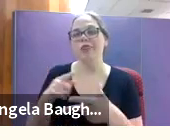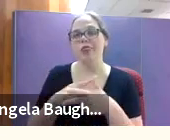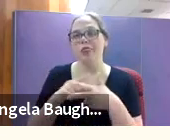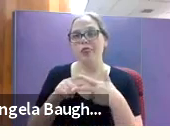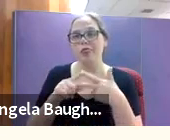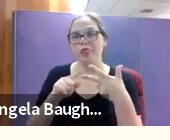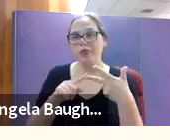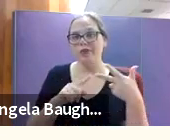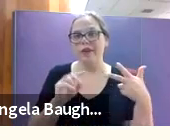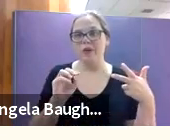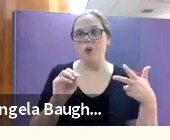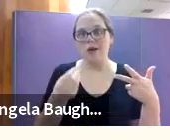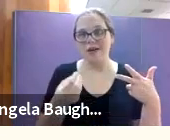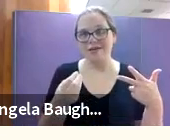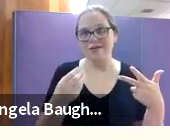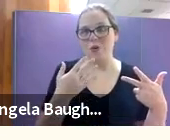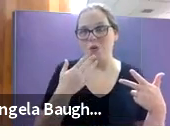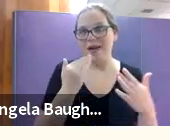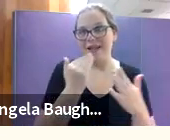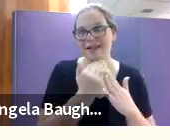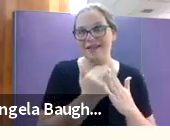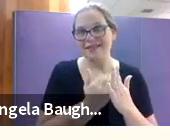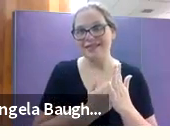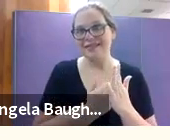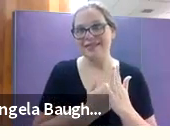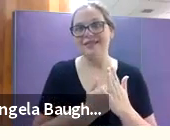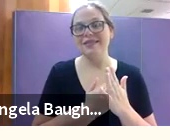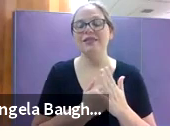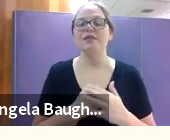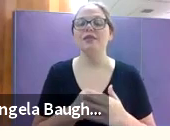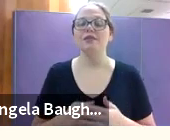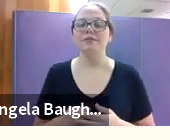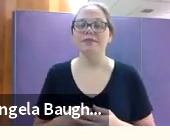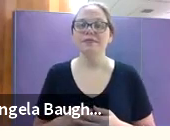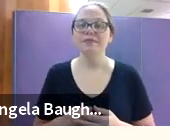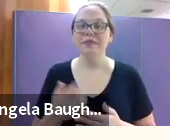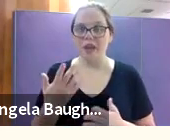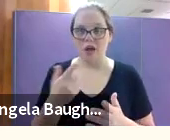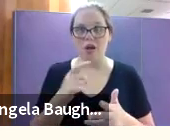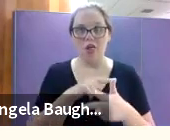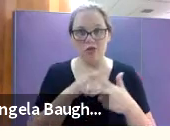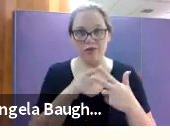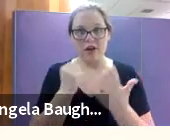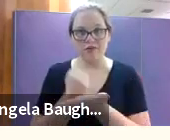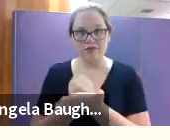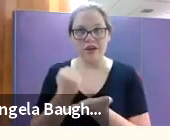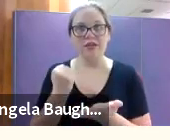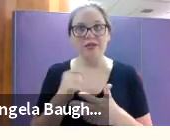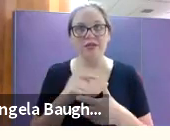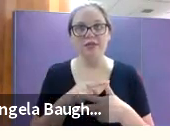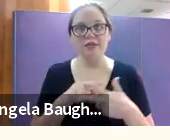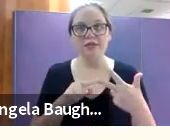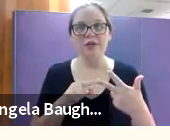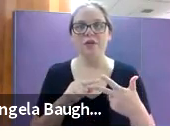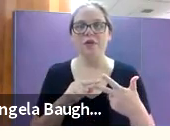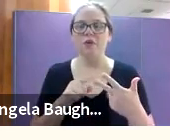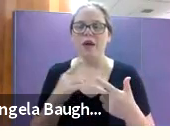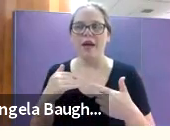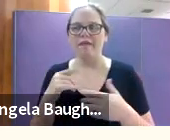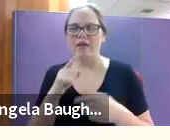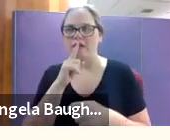currently waiting on the wait list and are CARP accredited. And I do need to confirm one organization, but they had been